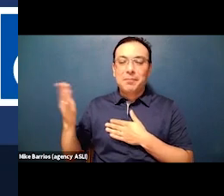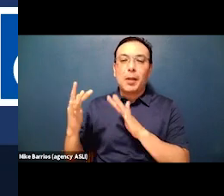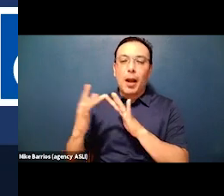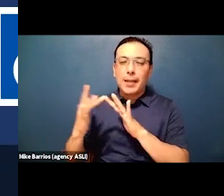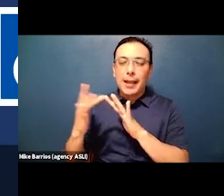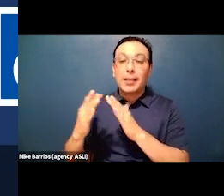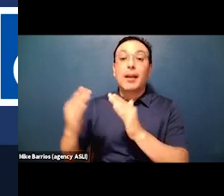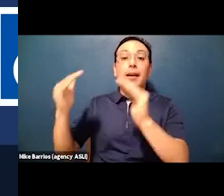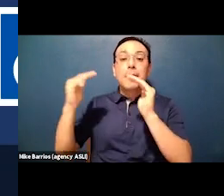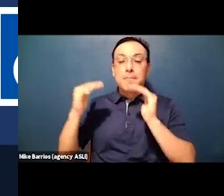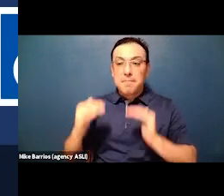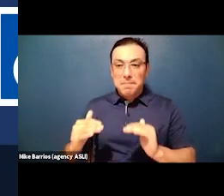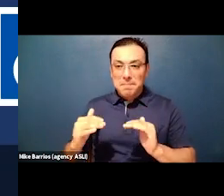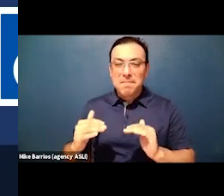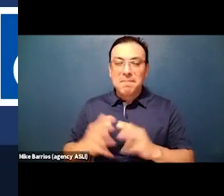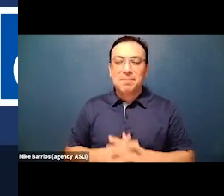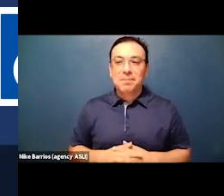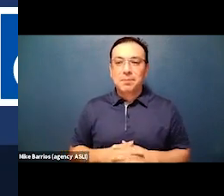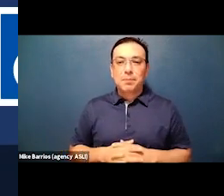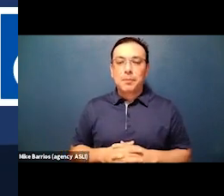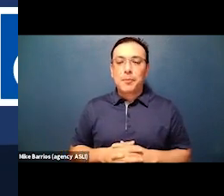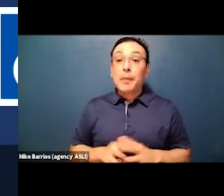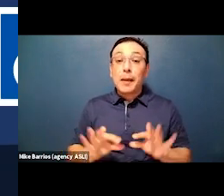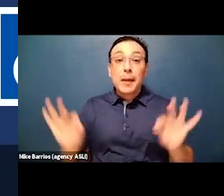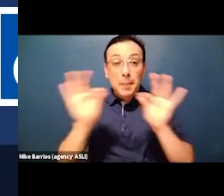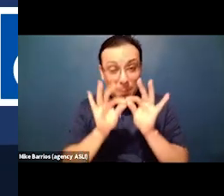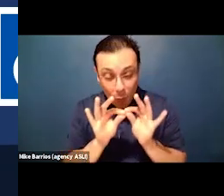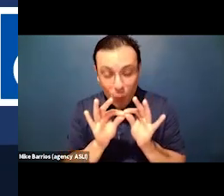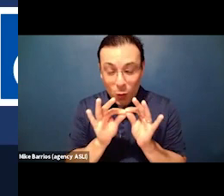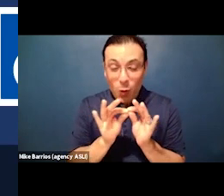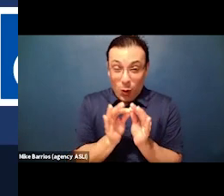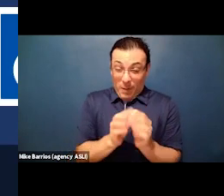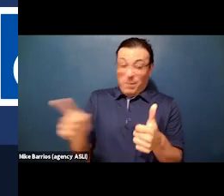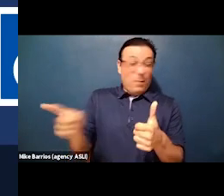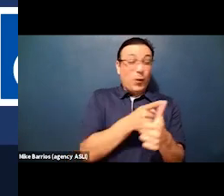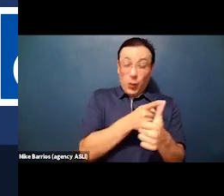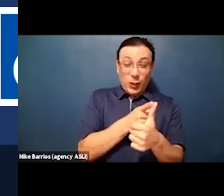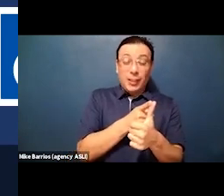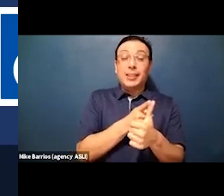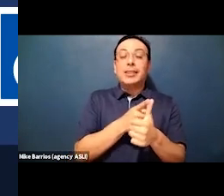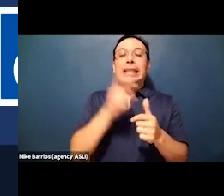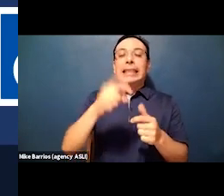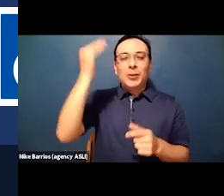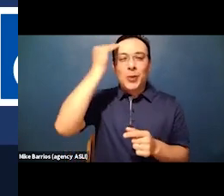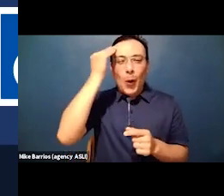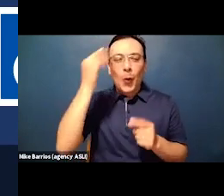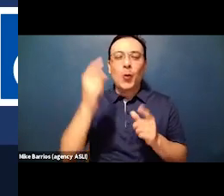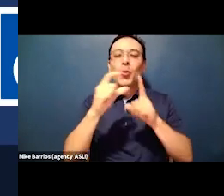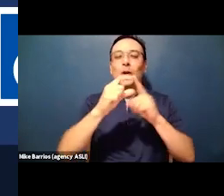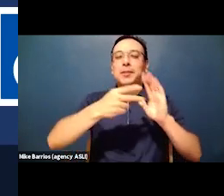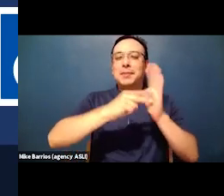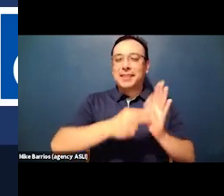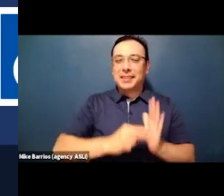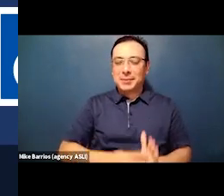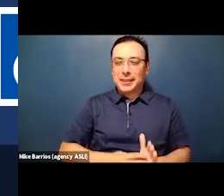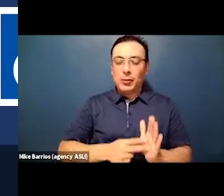And so before we begin, I think it's important we just establish definitions, right? Actually,